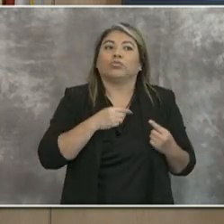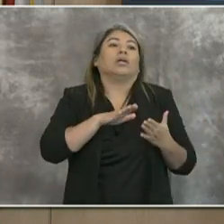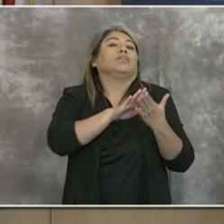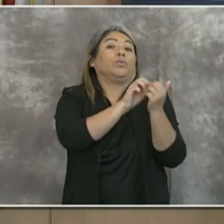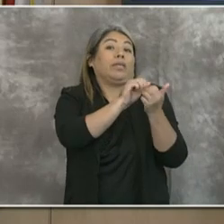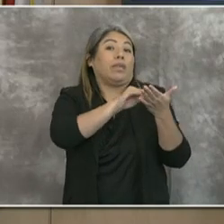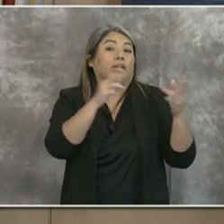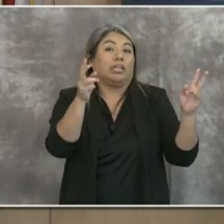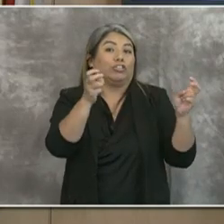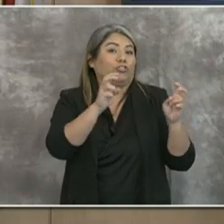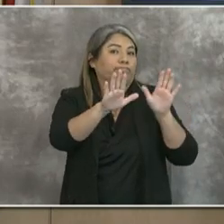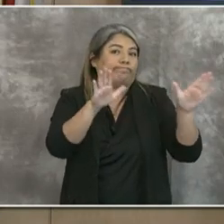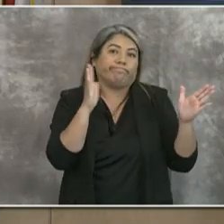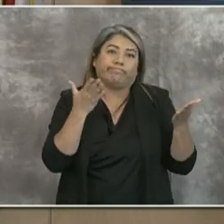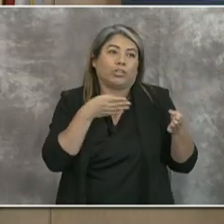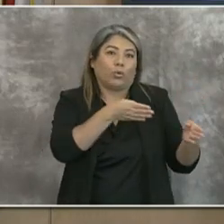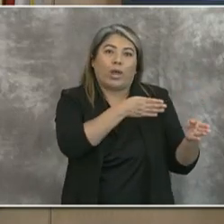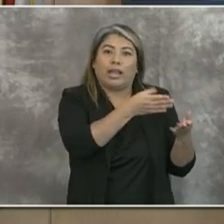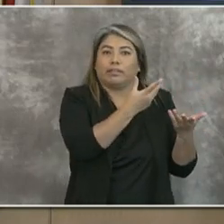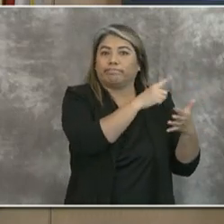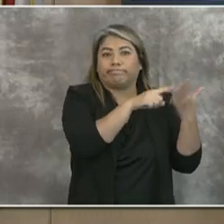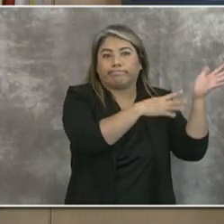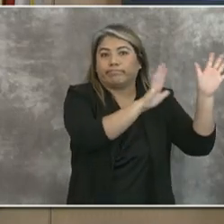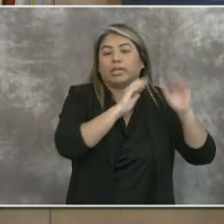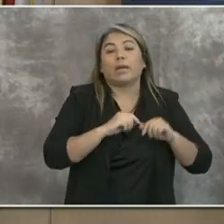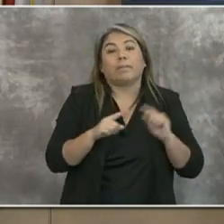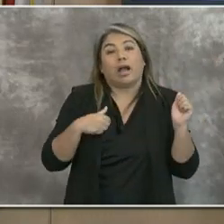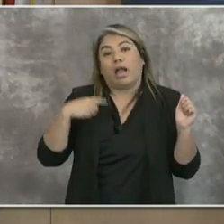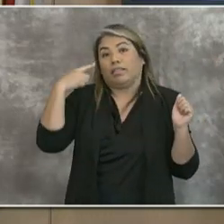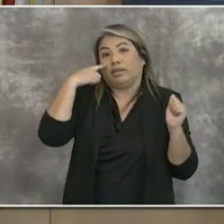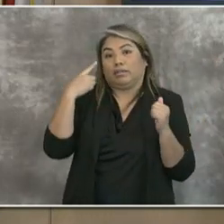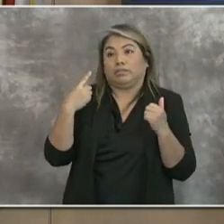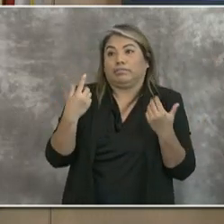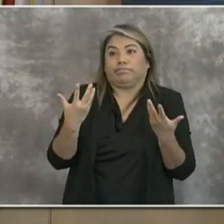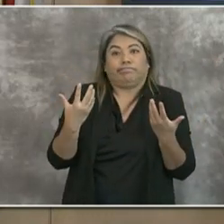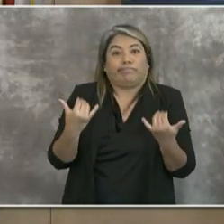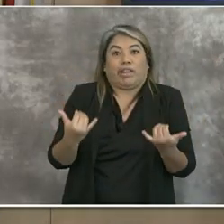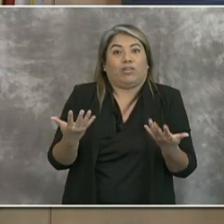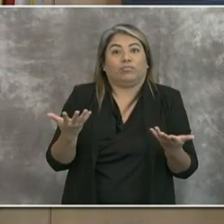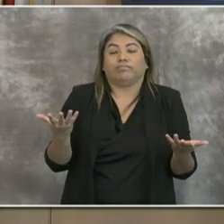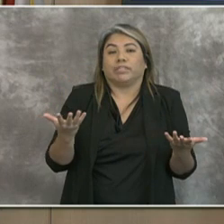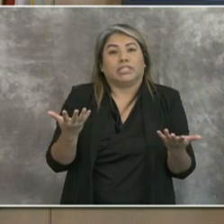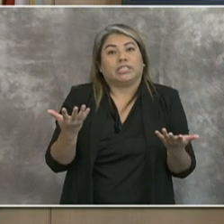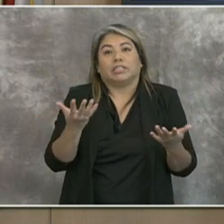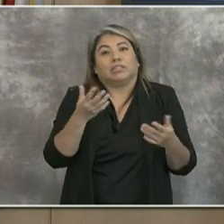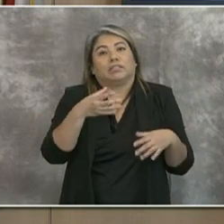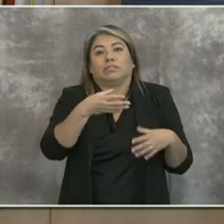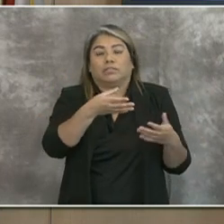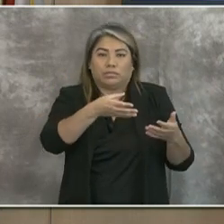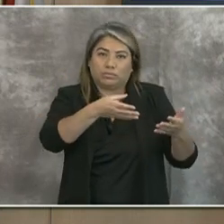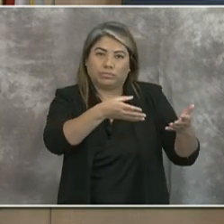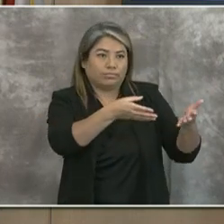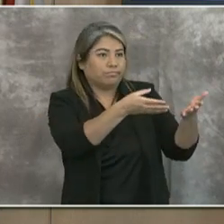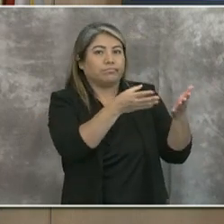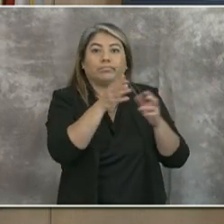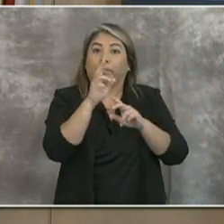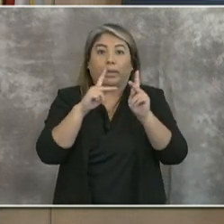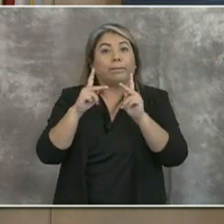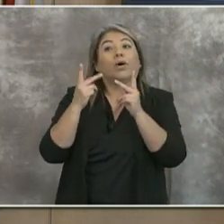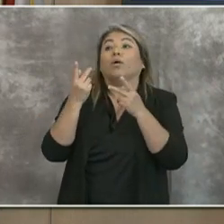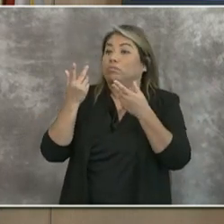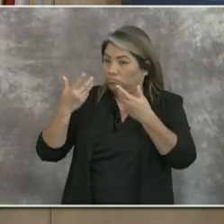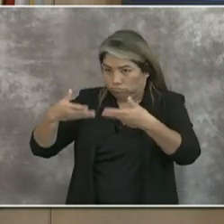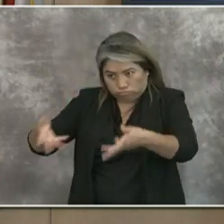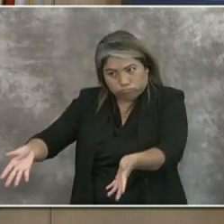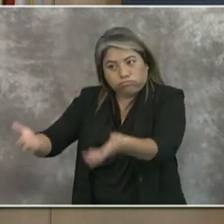in their particular way. And at this point, I think it's a matter of letting the people protest in